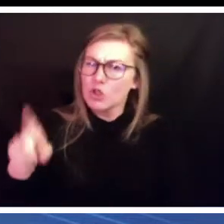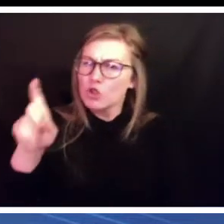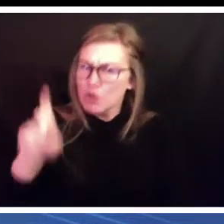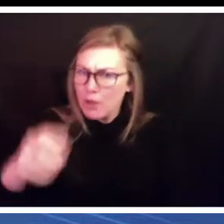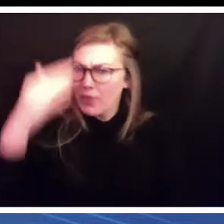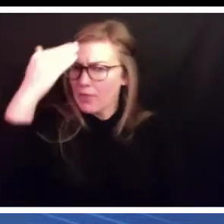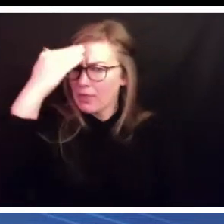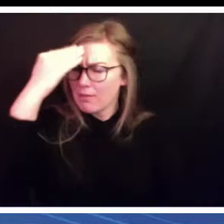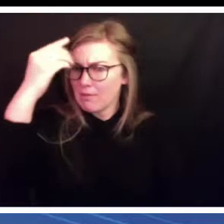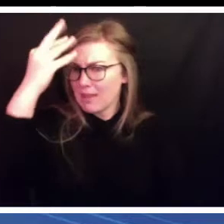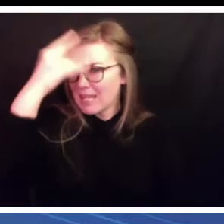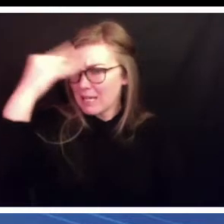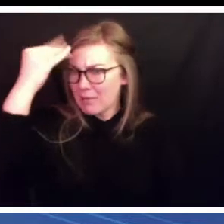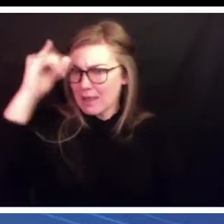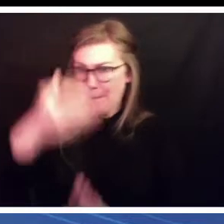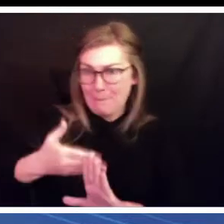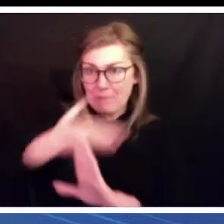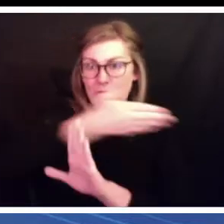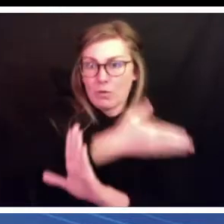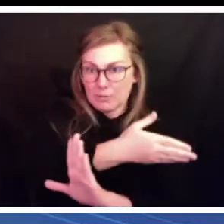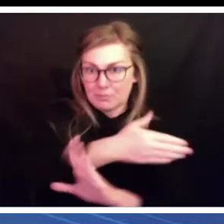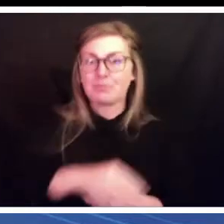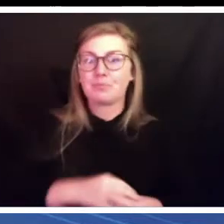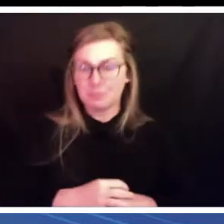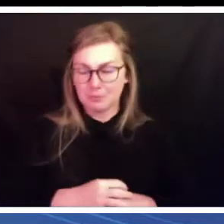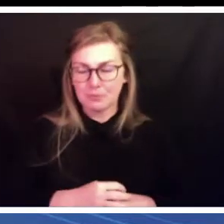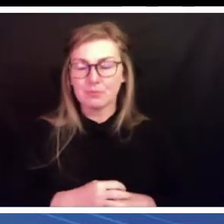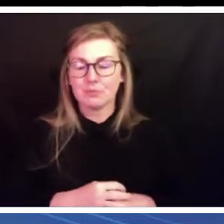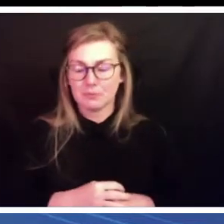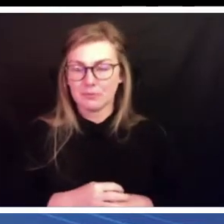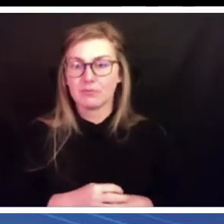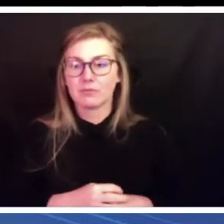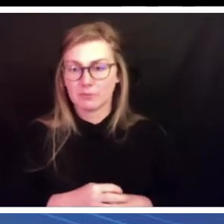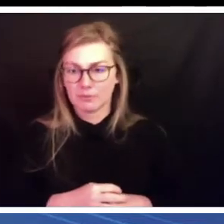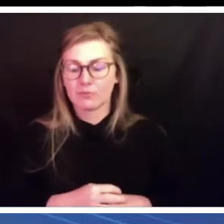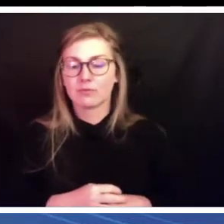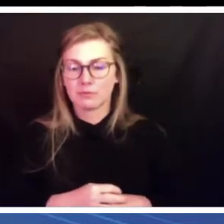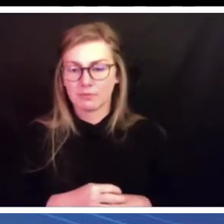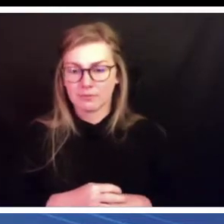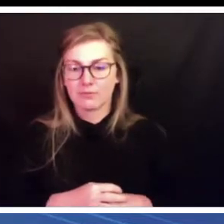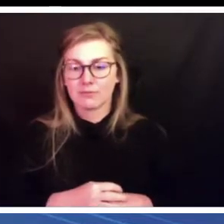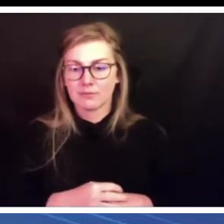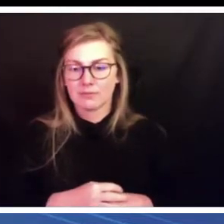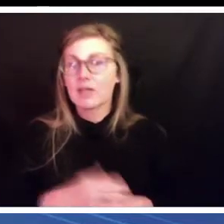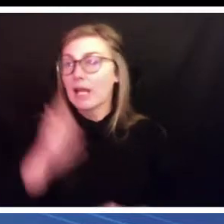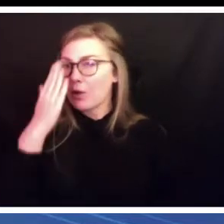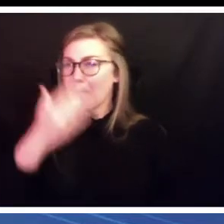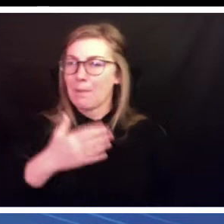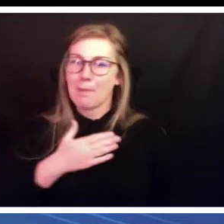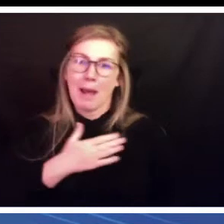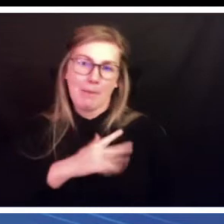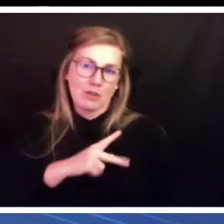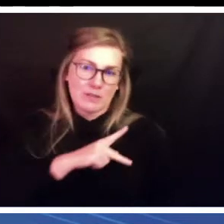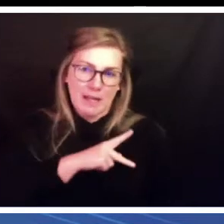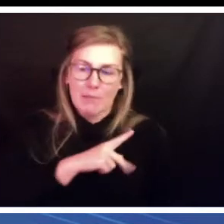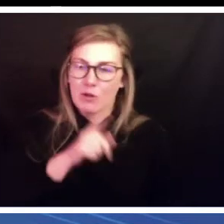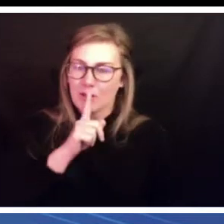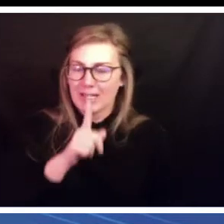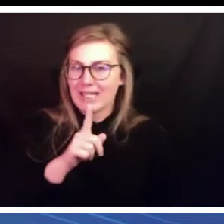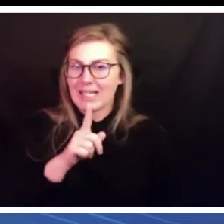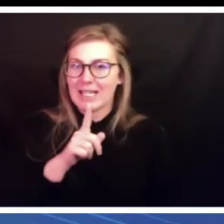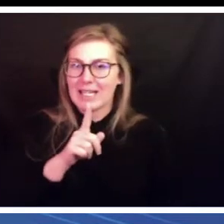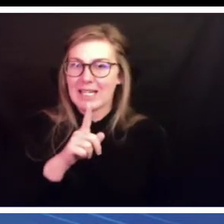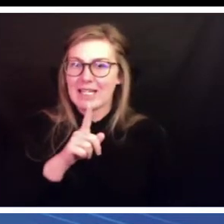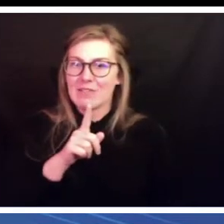when, and I'm very, I must say I'm very particular about a lot of things and I'm, I'm a perfectionist. So when I